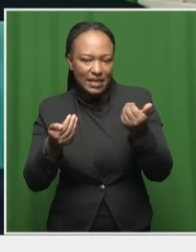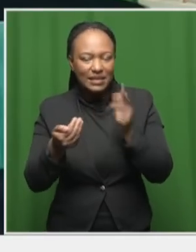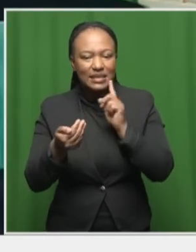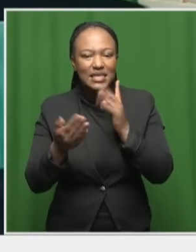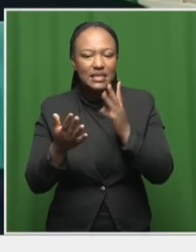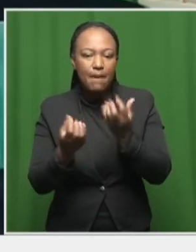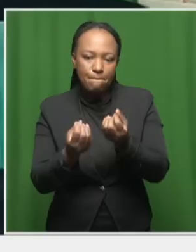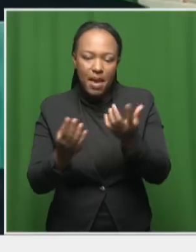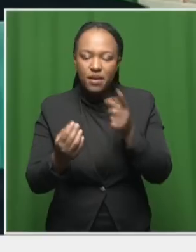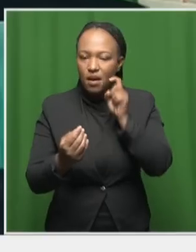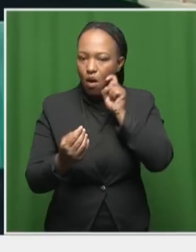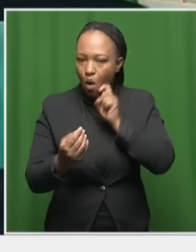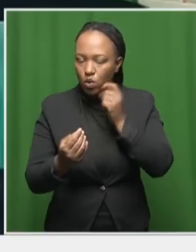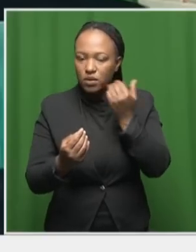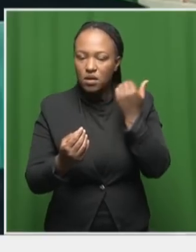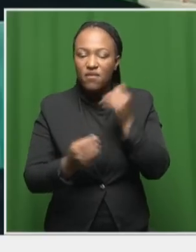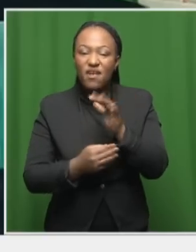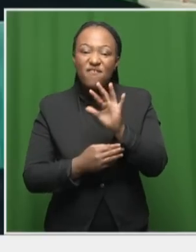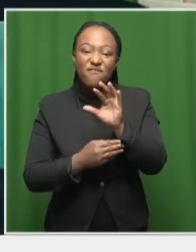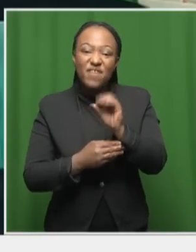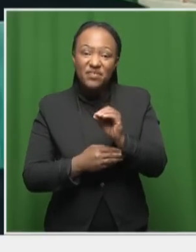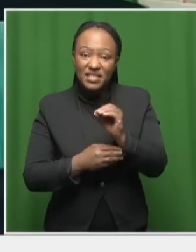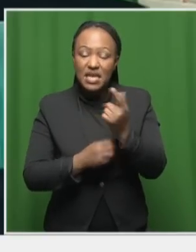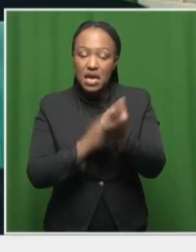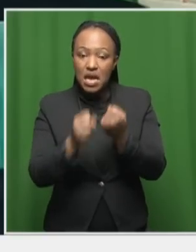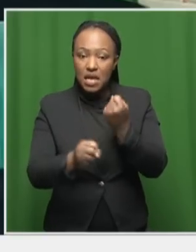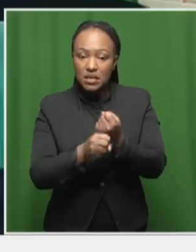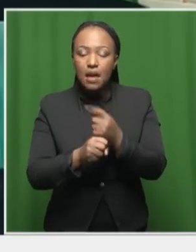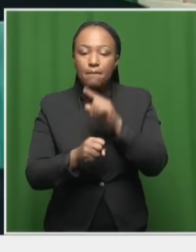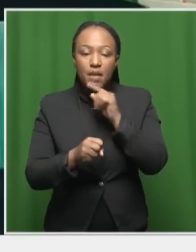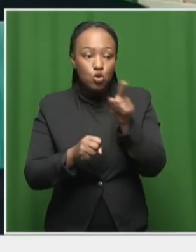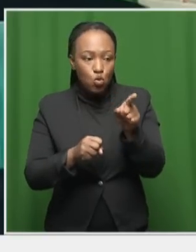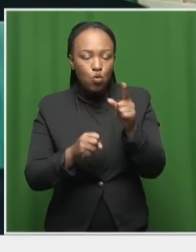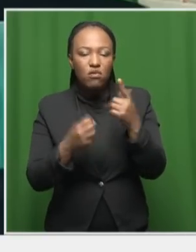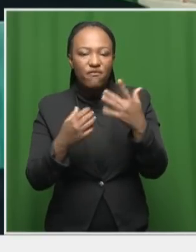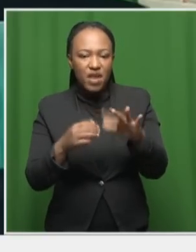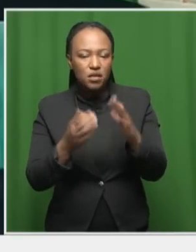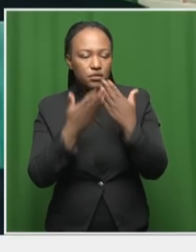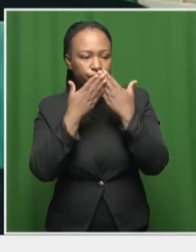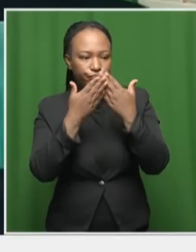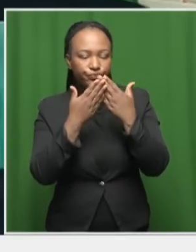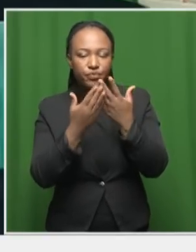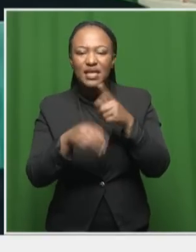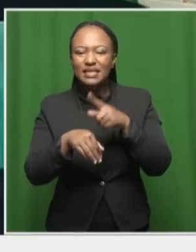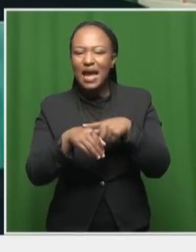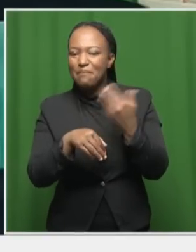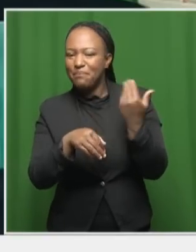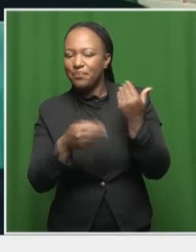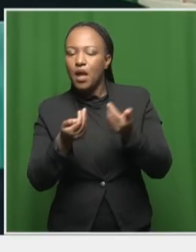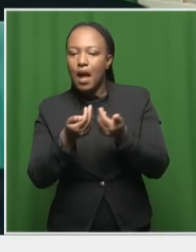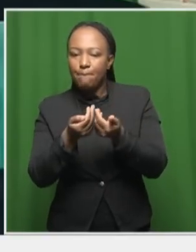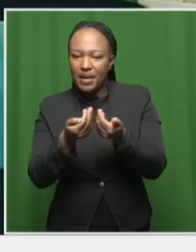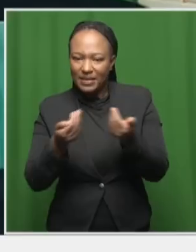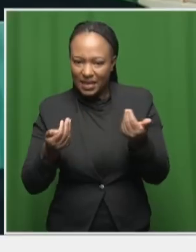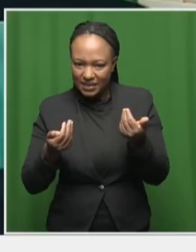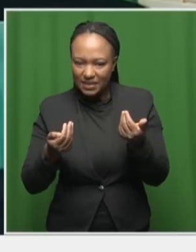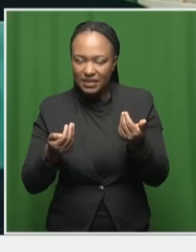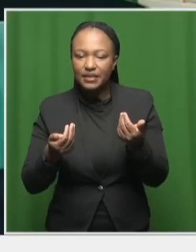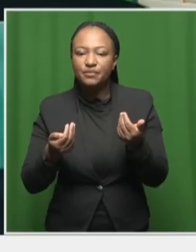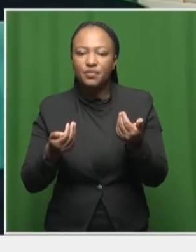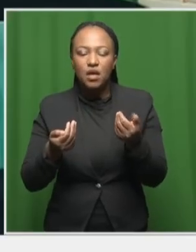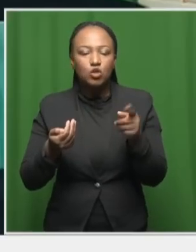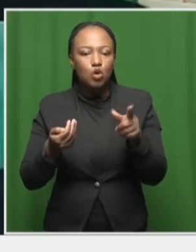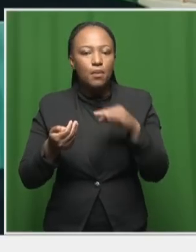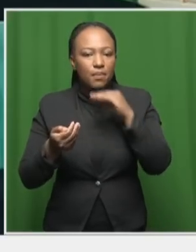that we have. If you were 50 years and older, it means that you were trained under apartheid. Since then, there's a much better understanding of how to teach